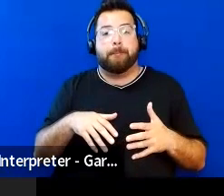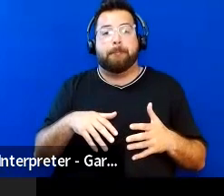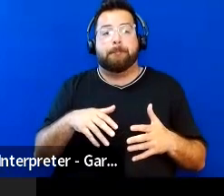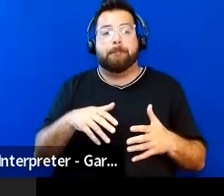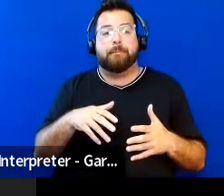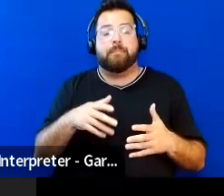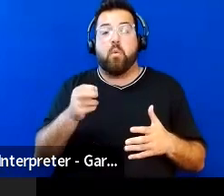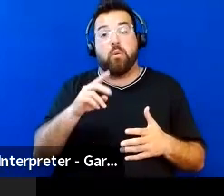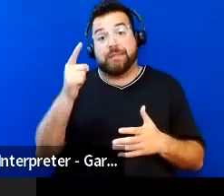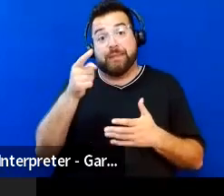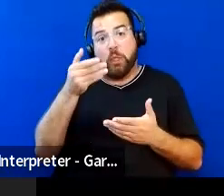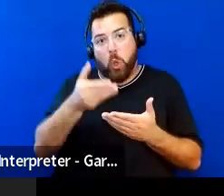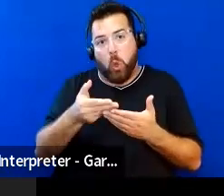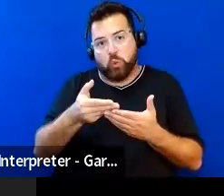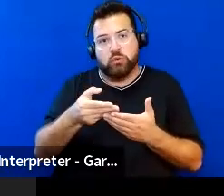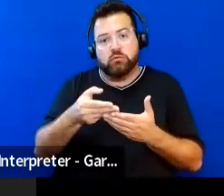or something close to it.